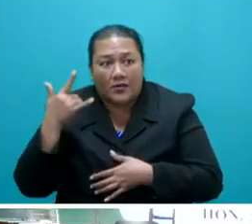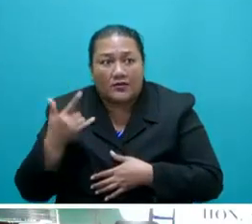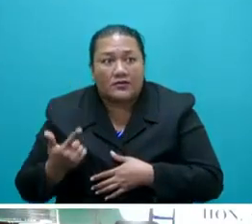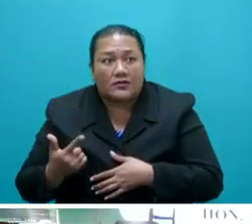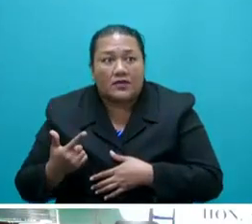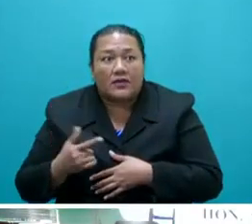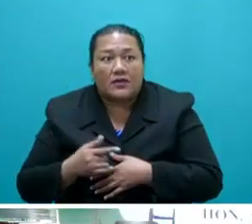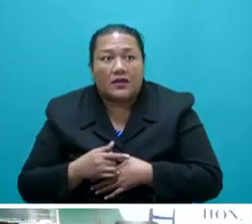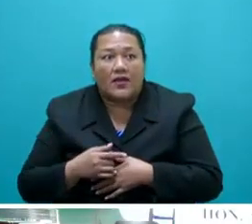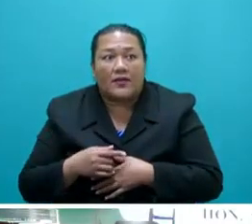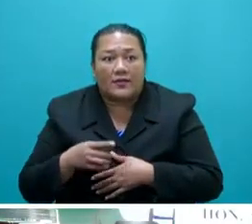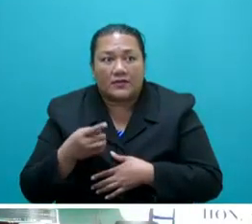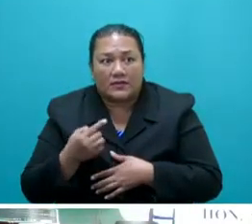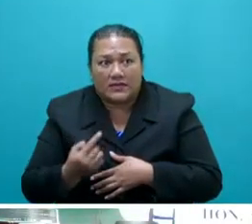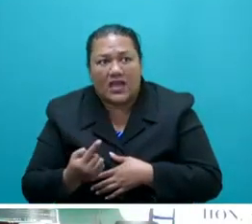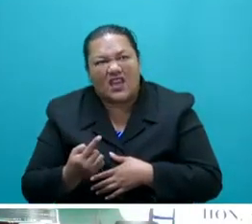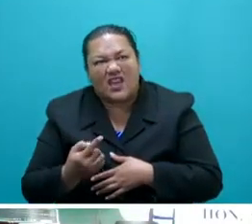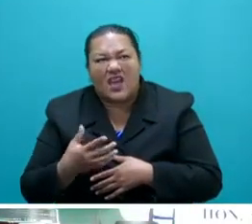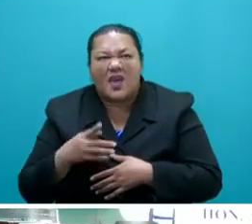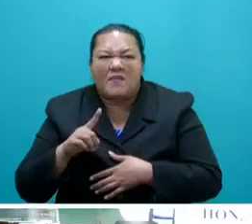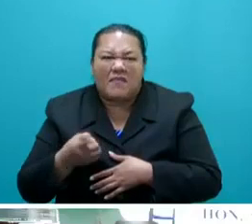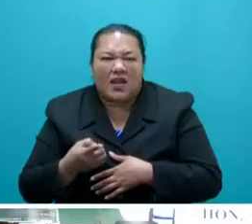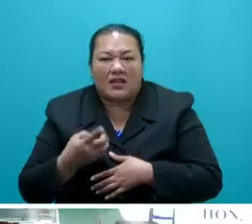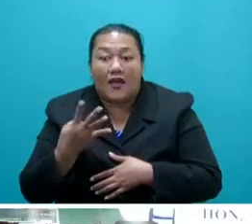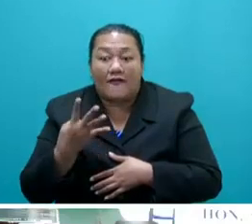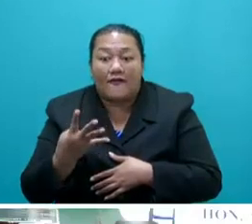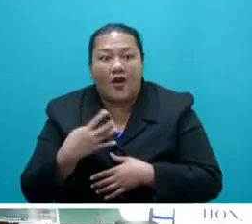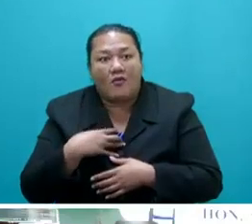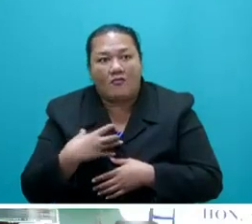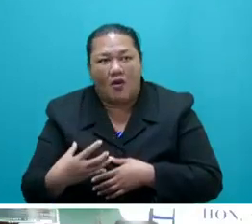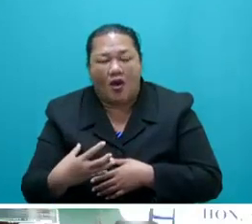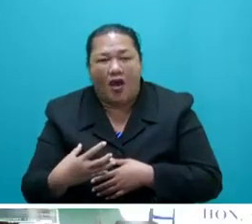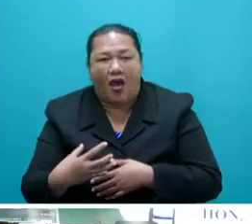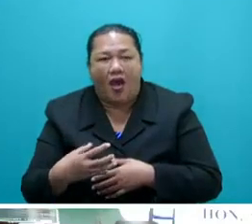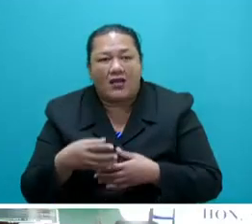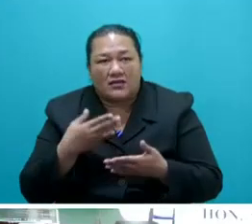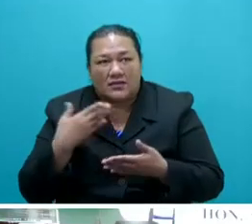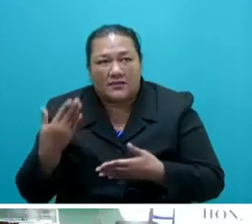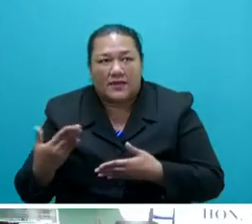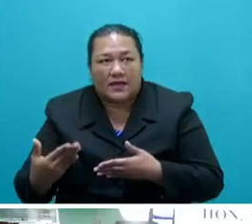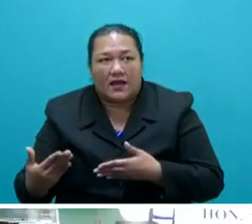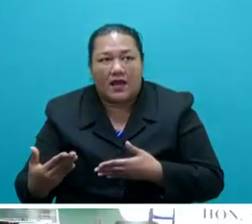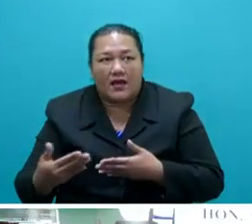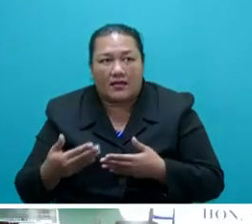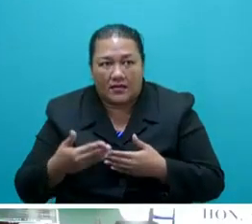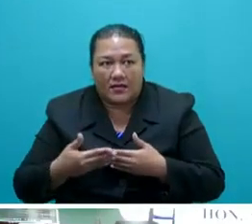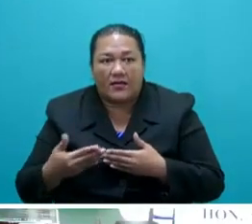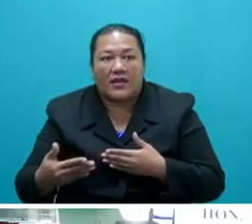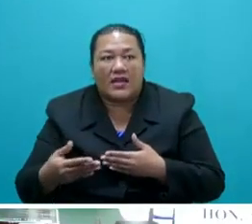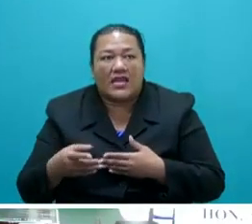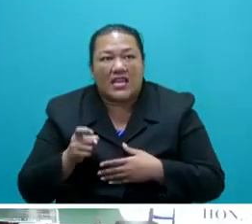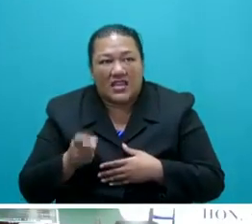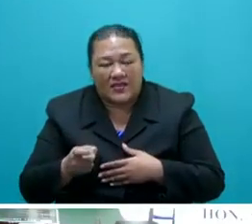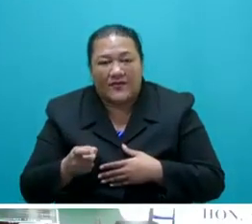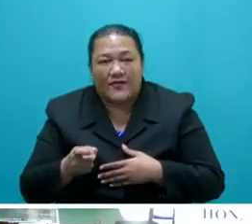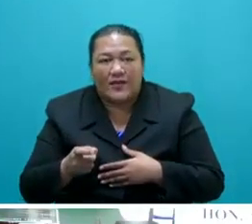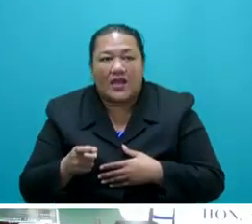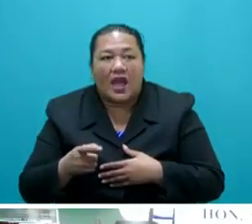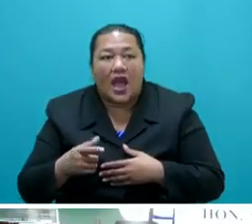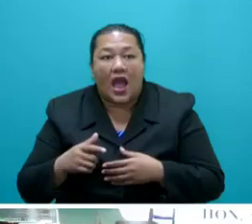4 more speakers to go, and also 2 bills will be tabled if we agree with the suspension. But just to